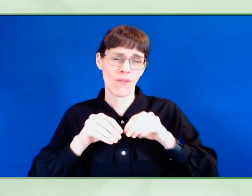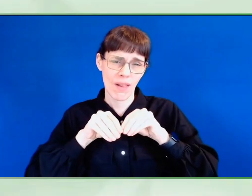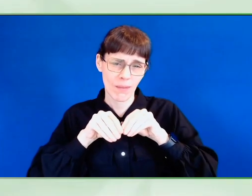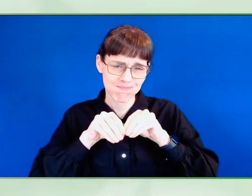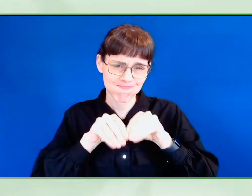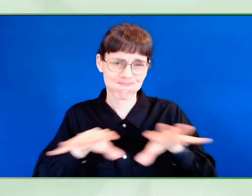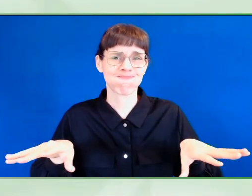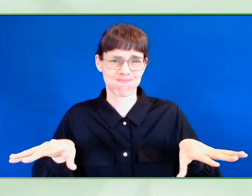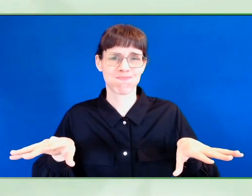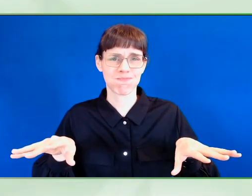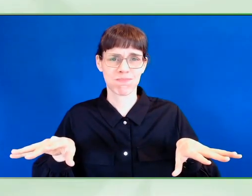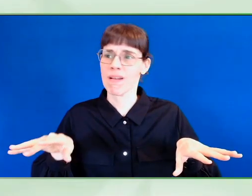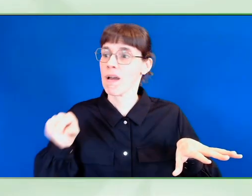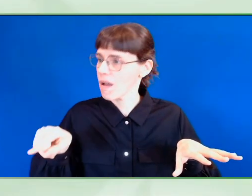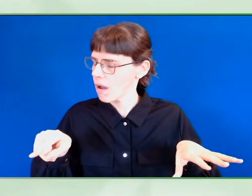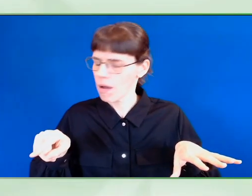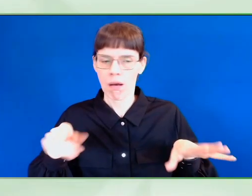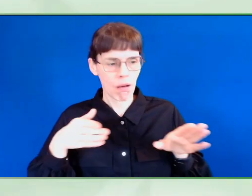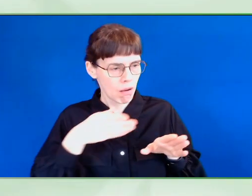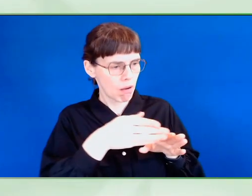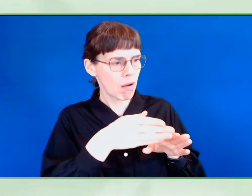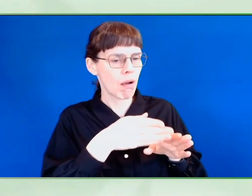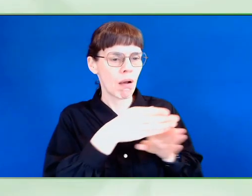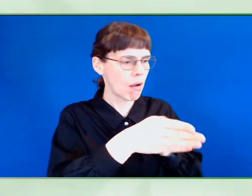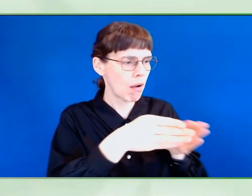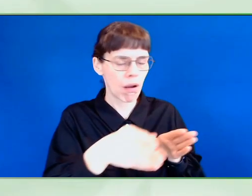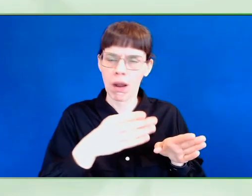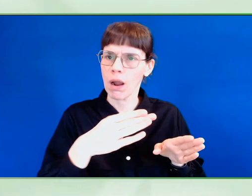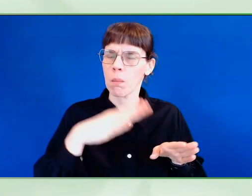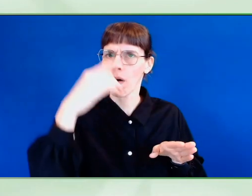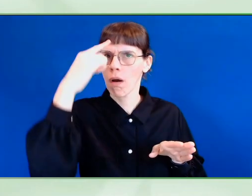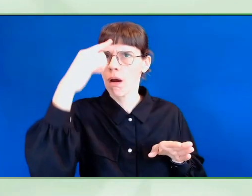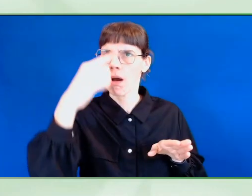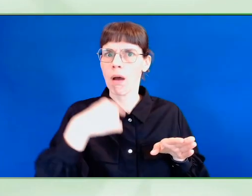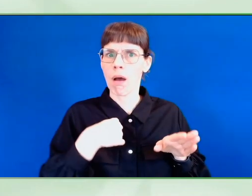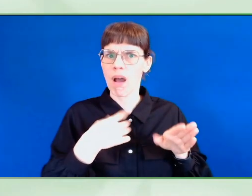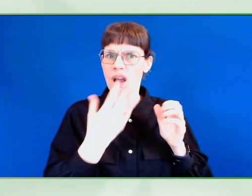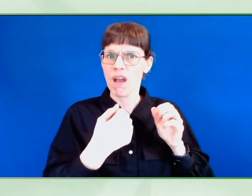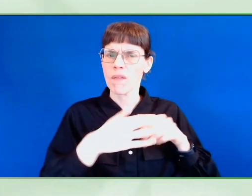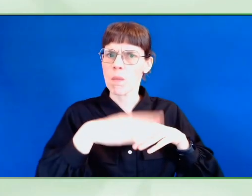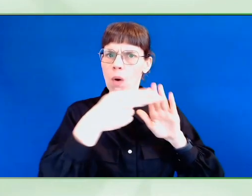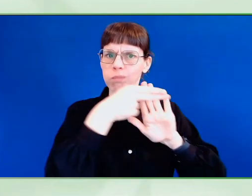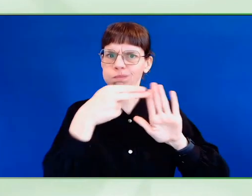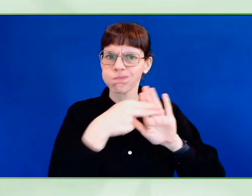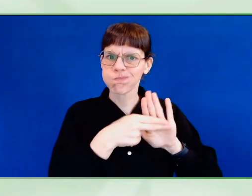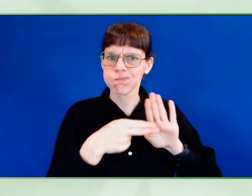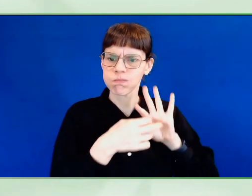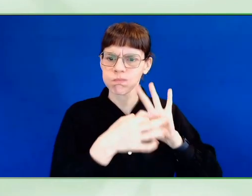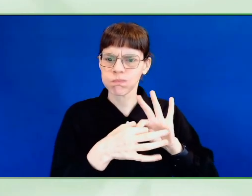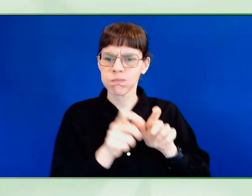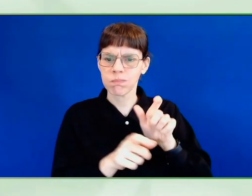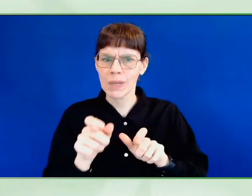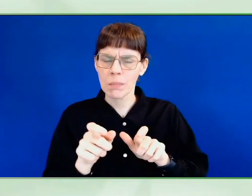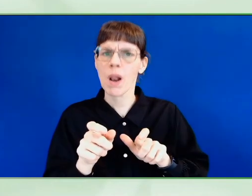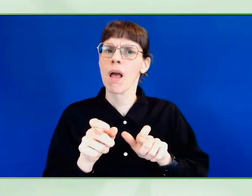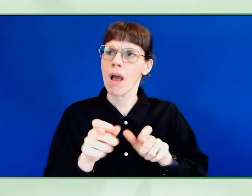life, where you can start to think about, well, am I carrying other assumptions? And what could those be? And could those also be